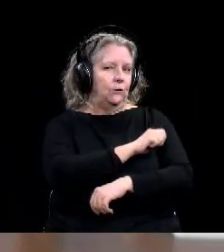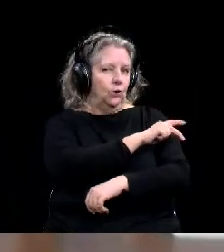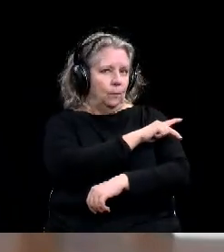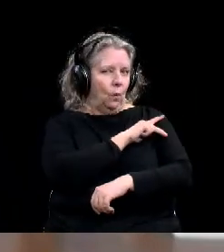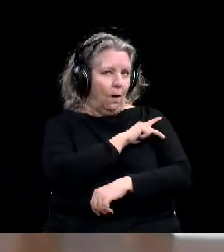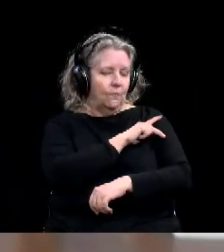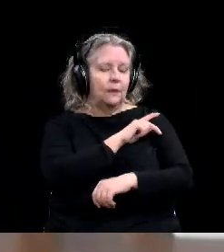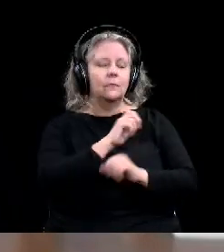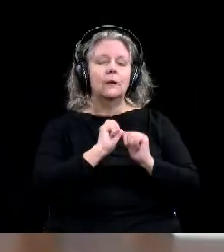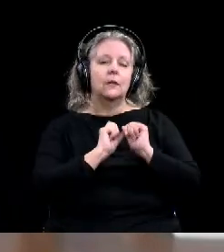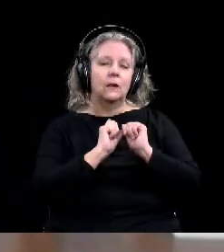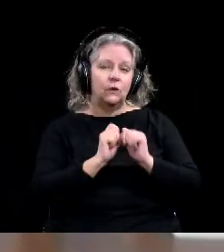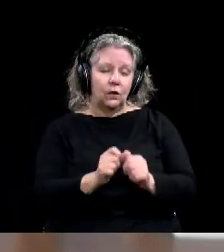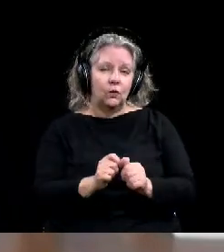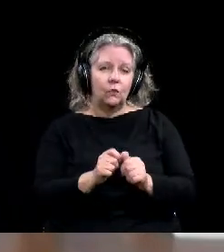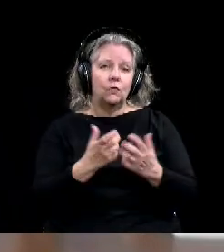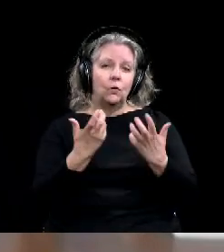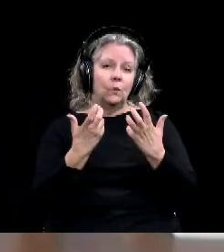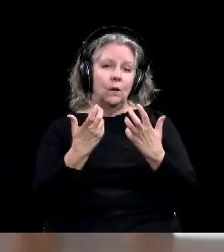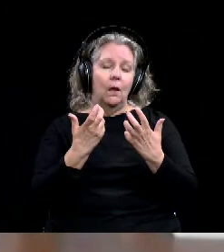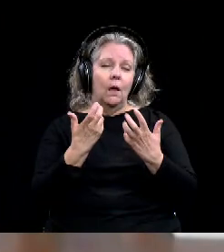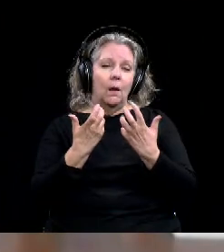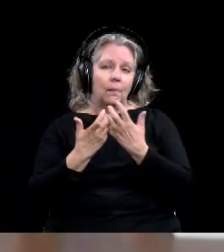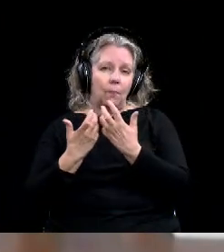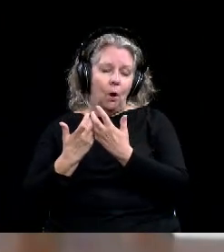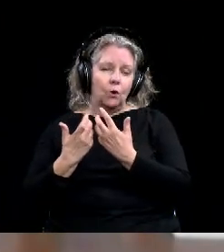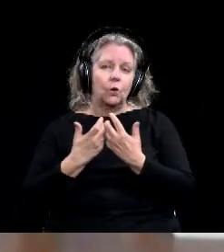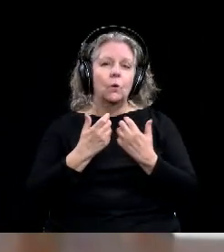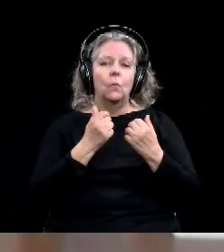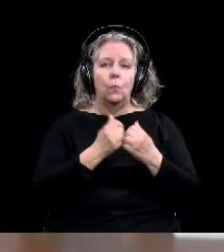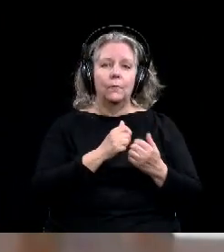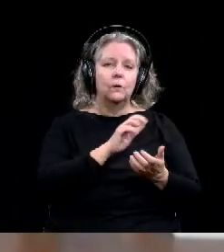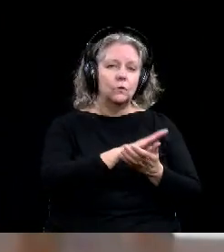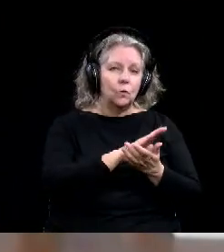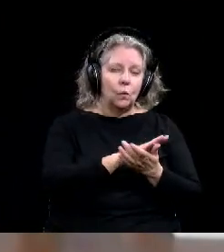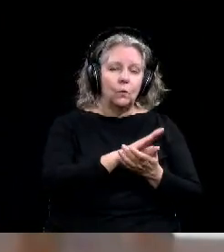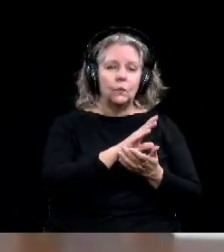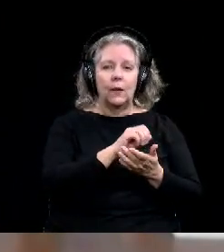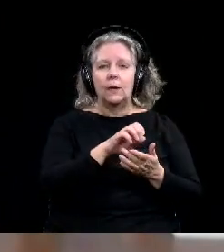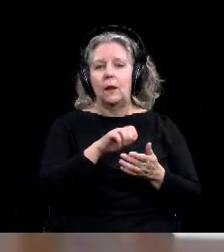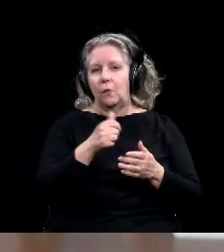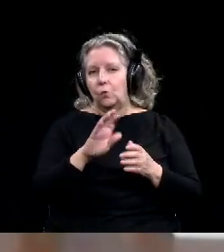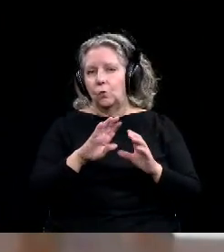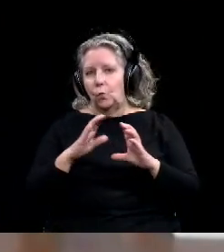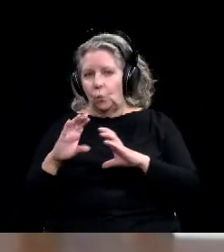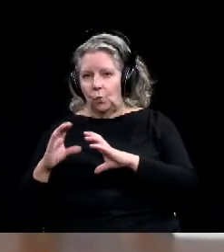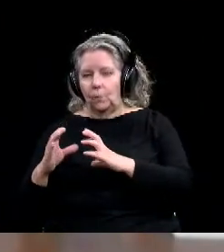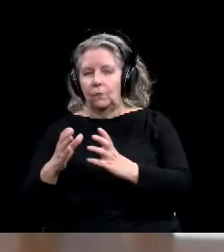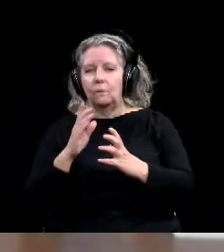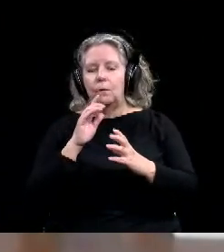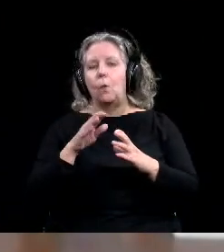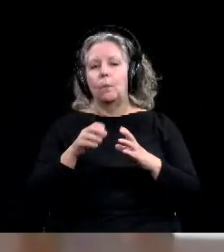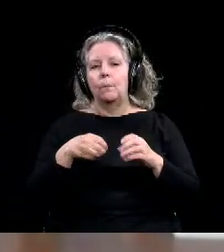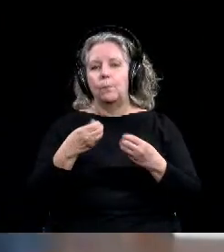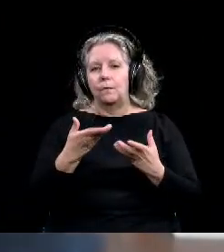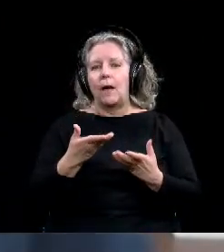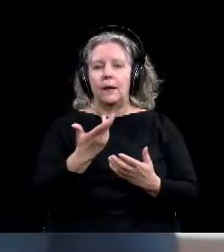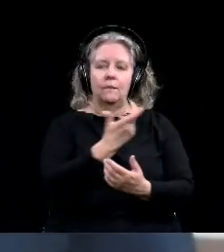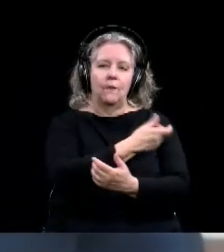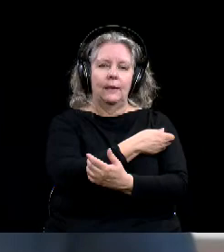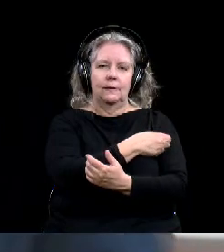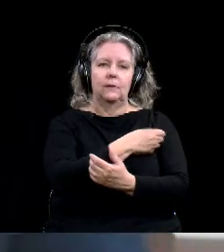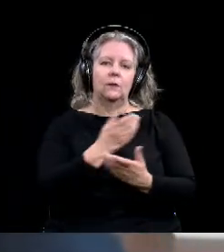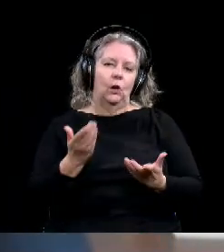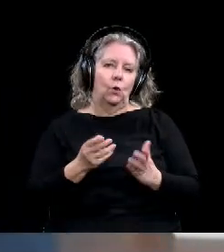deliver vaccines to other high-risk communities in Waco-McLennan County. In fact, Ascension Providence will be